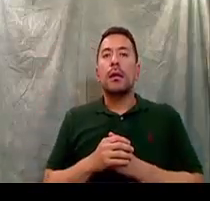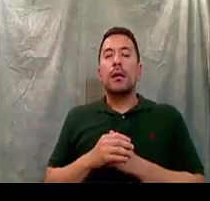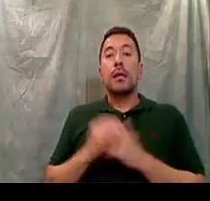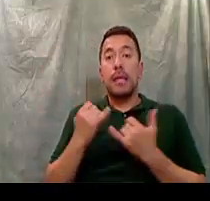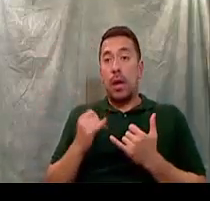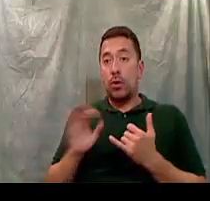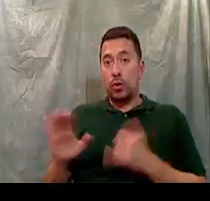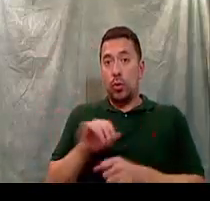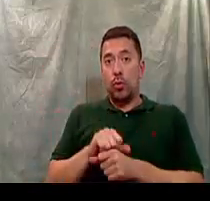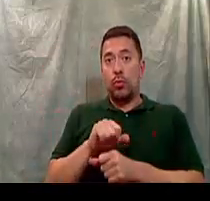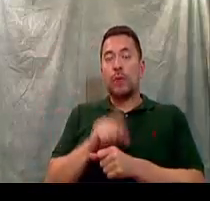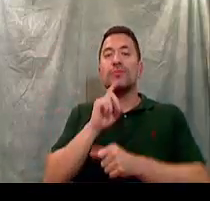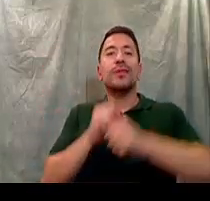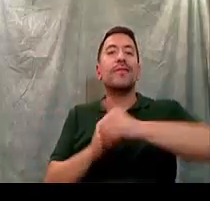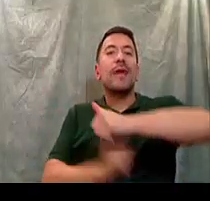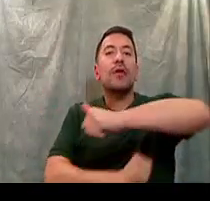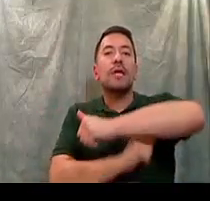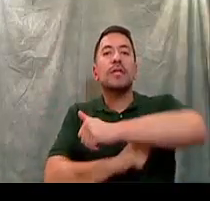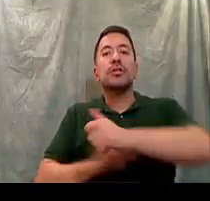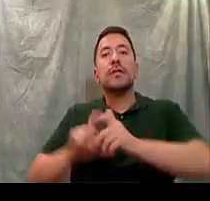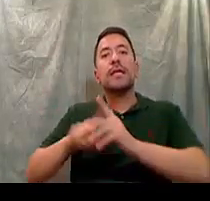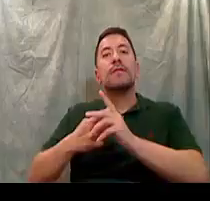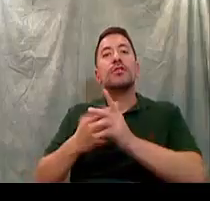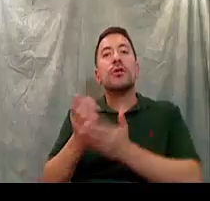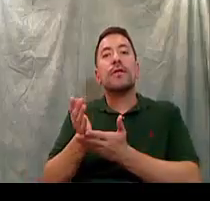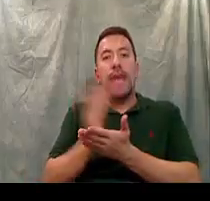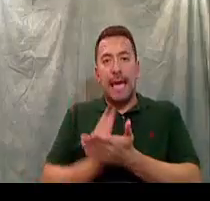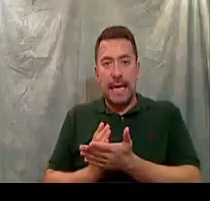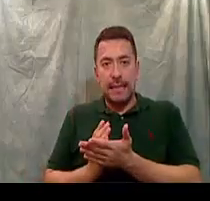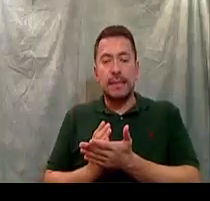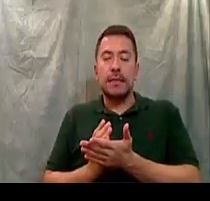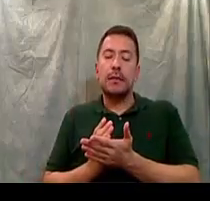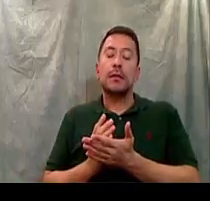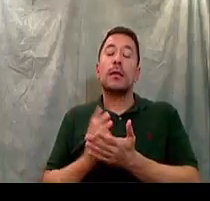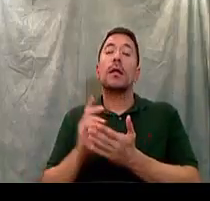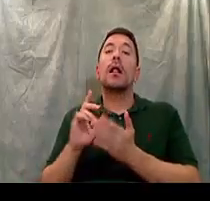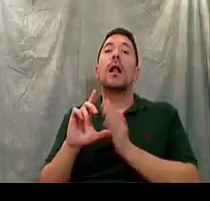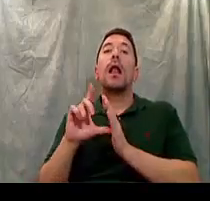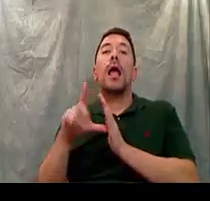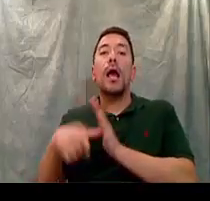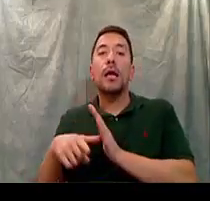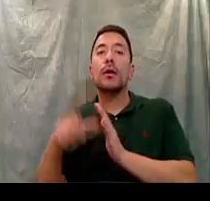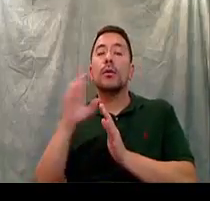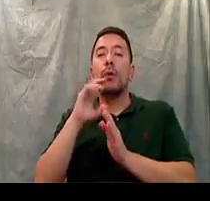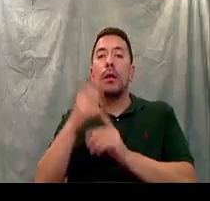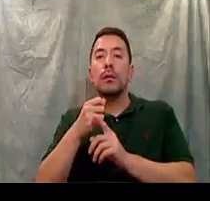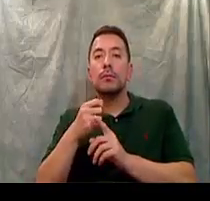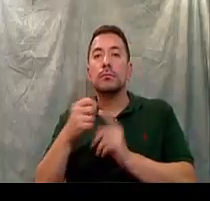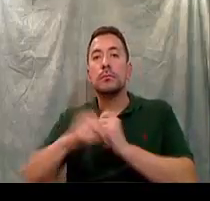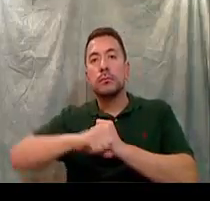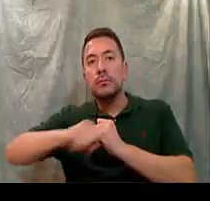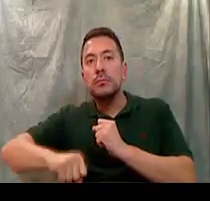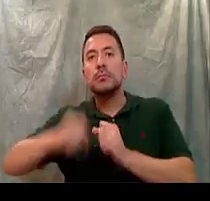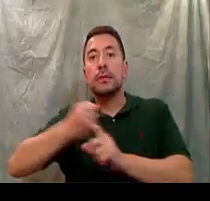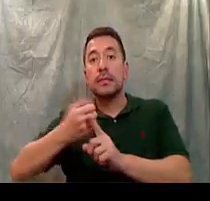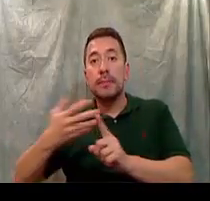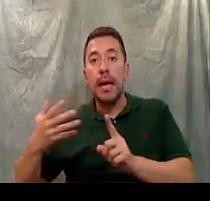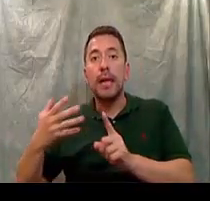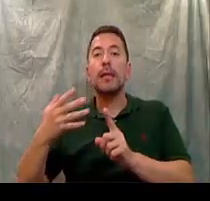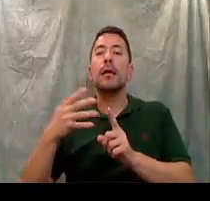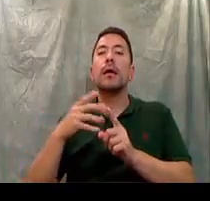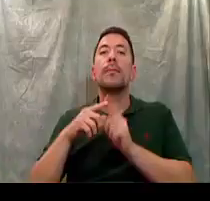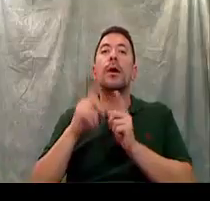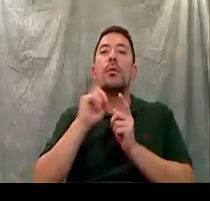the foundation in the initial phase. It'll be more, you'll elaborate more on it, you're going to expand on it, but it does sort of